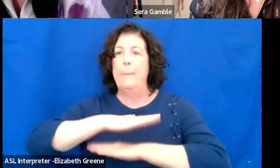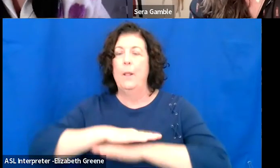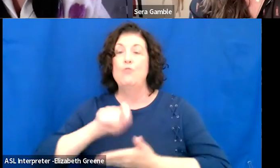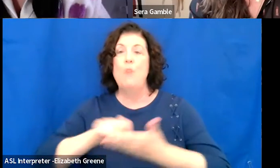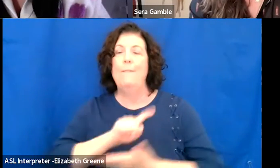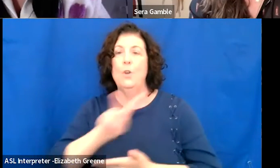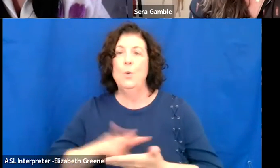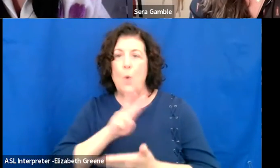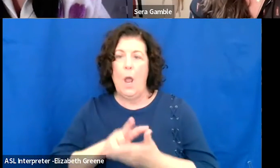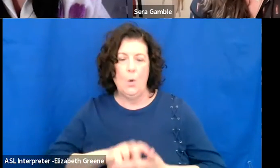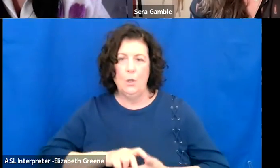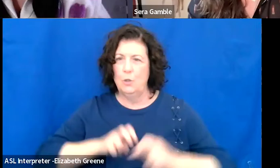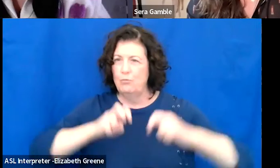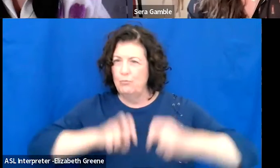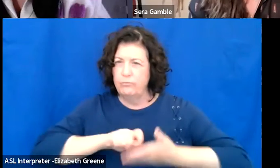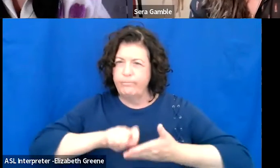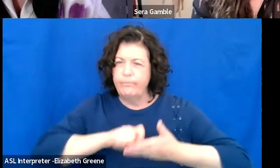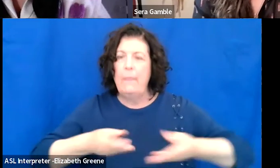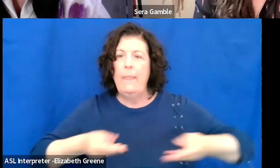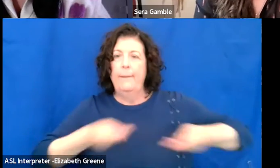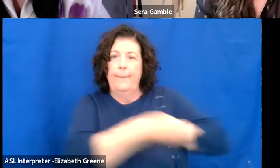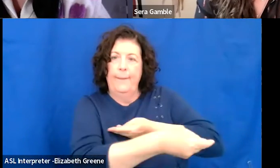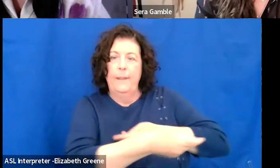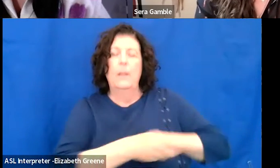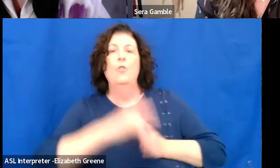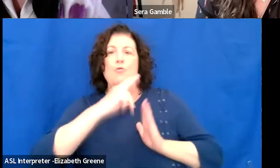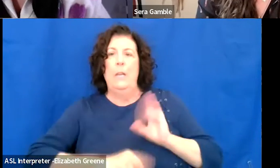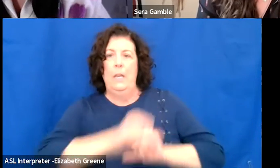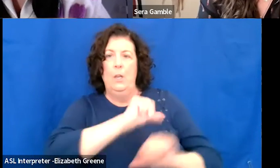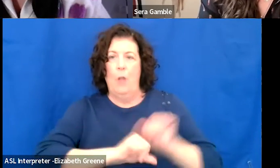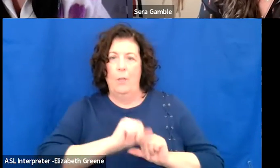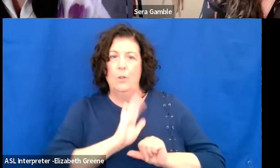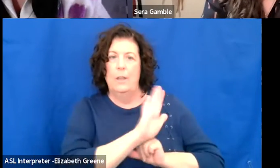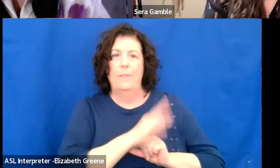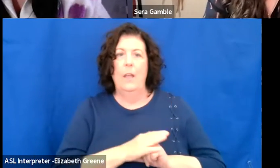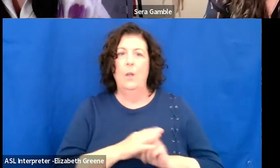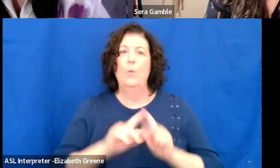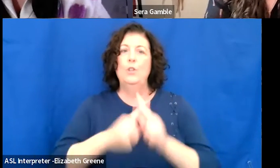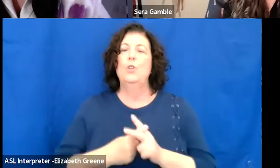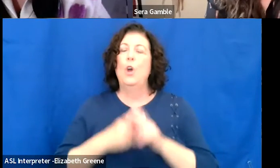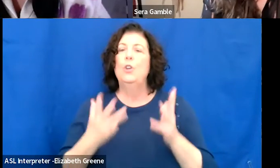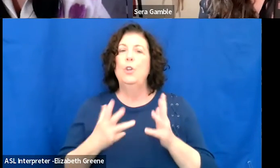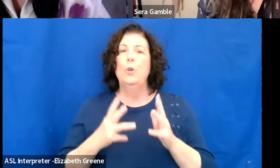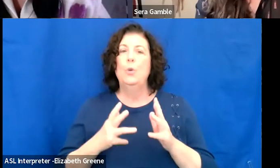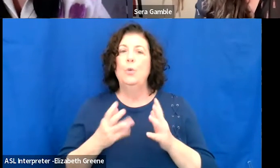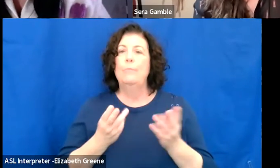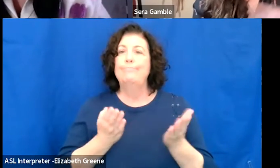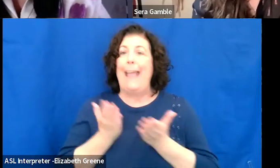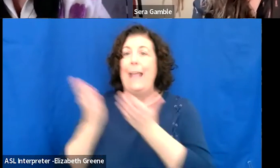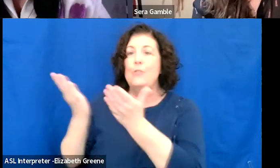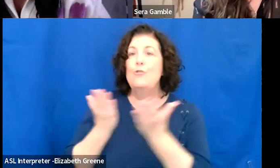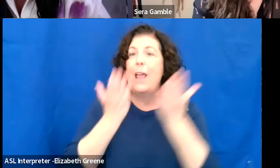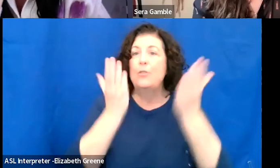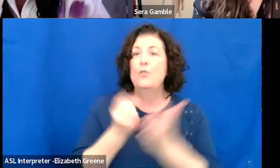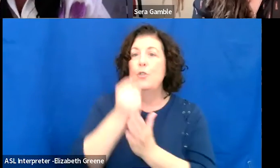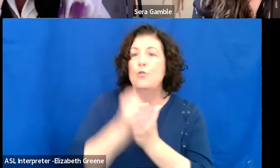2 hours. And then we would read each other stuff. And we started to put our scripts into competitions. And